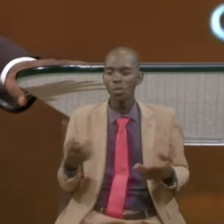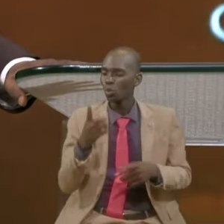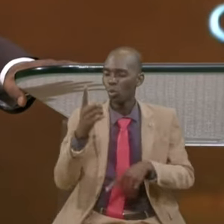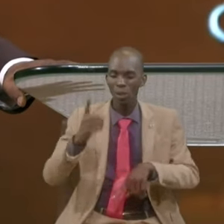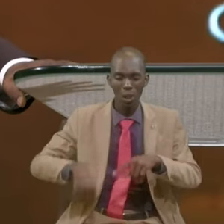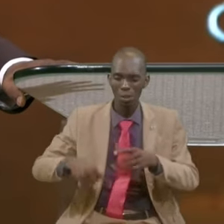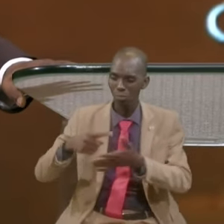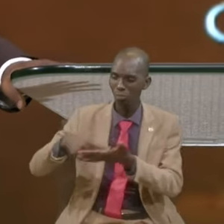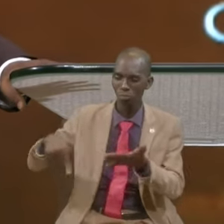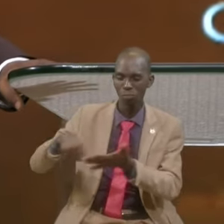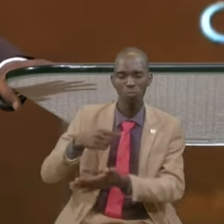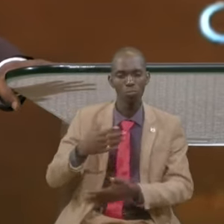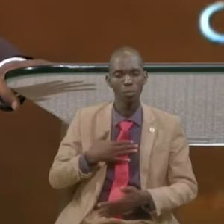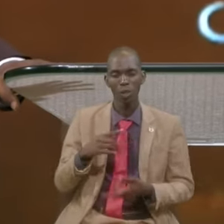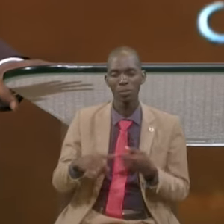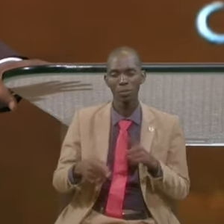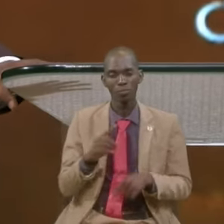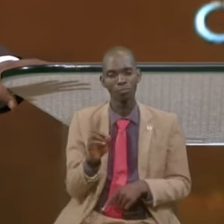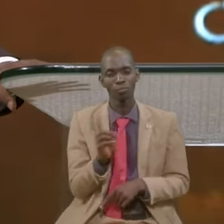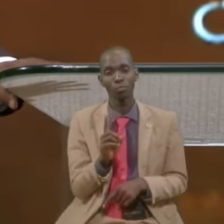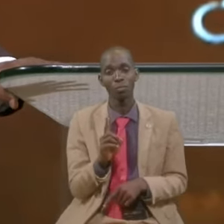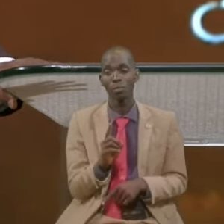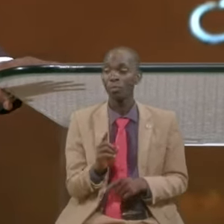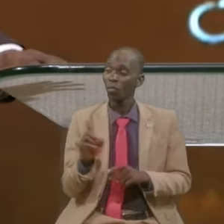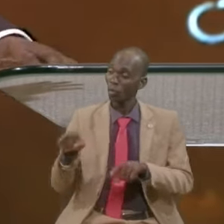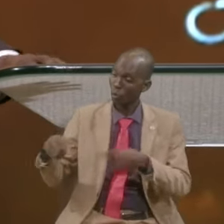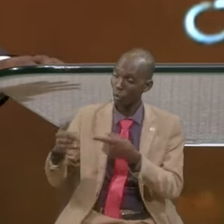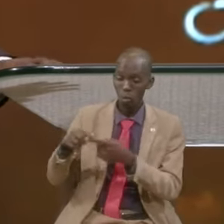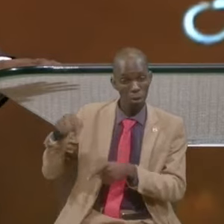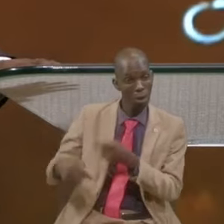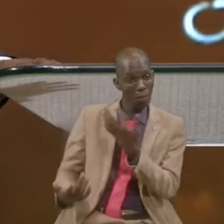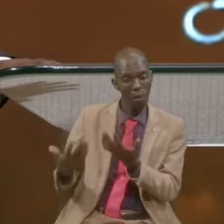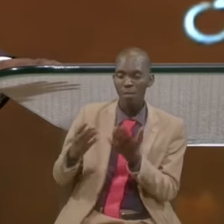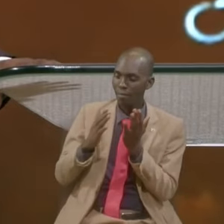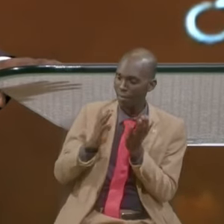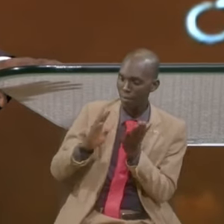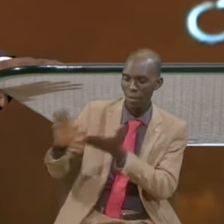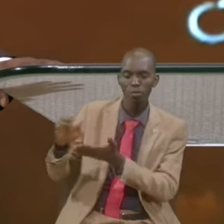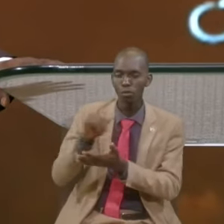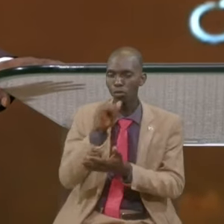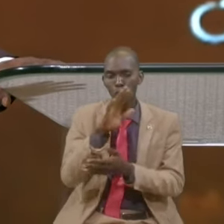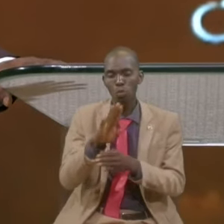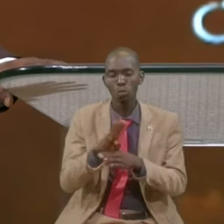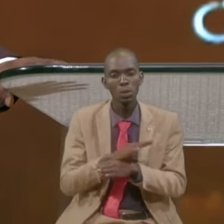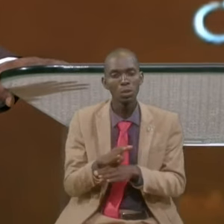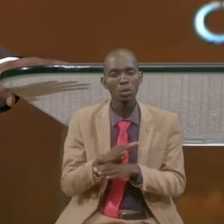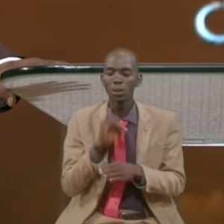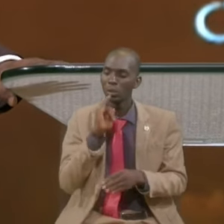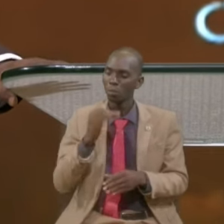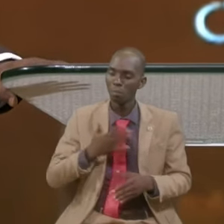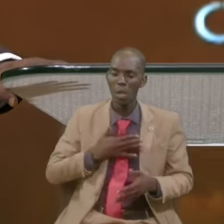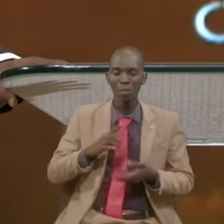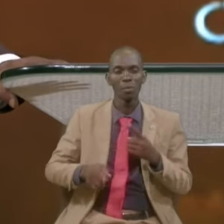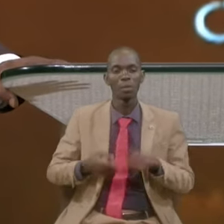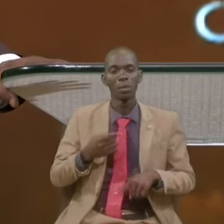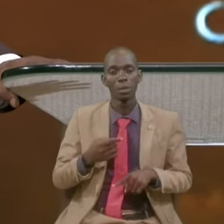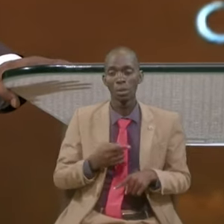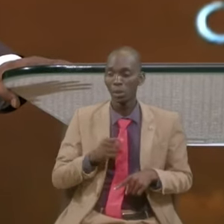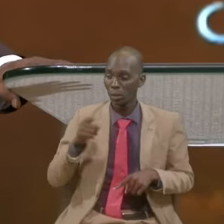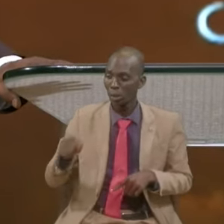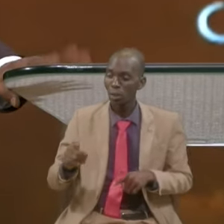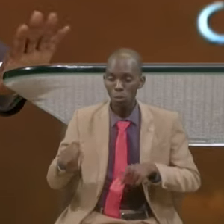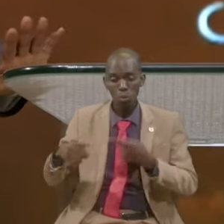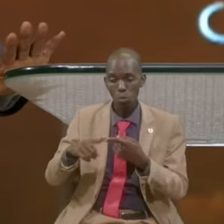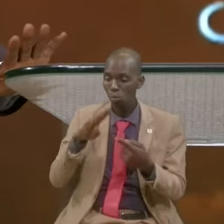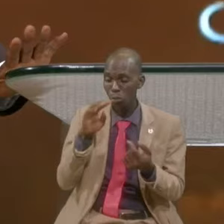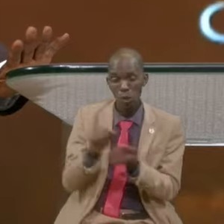him. Going to hell, leave him alone, is my friend. Going to